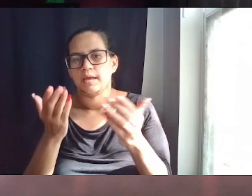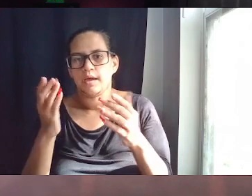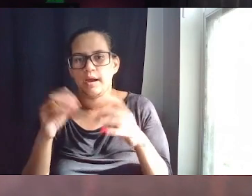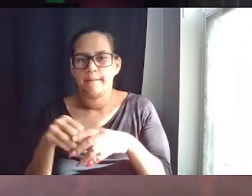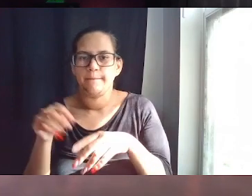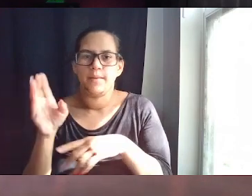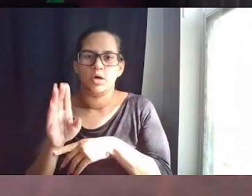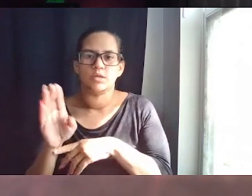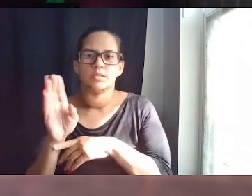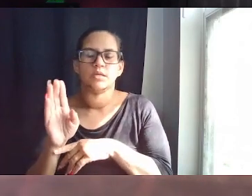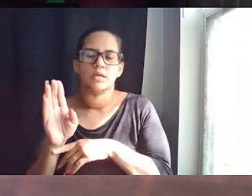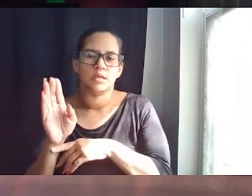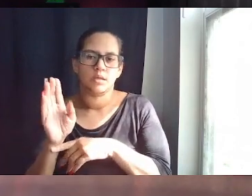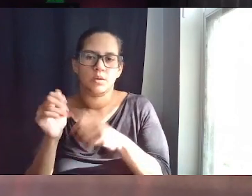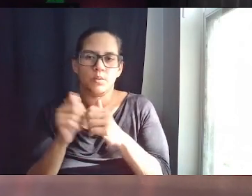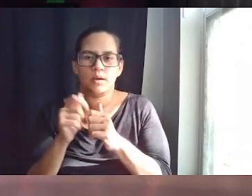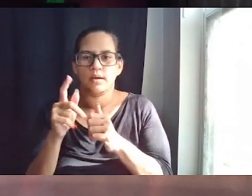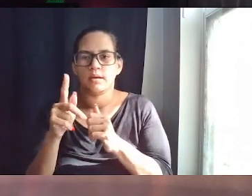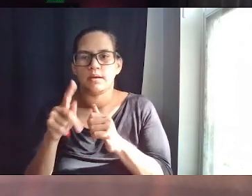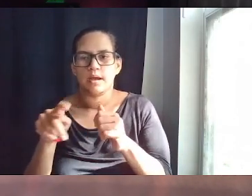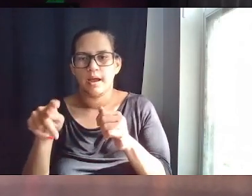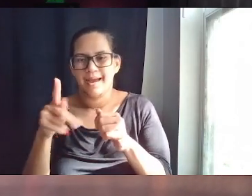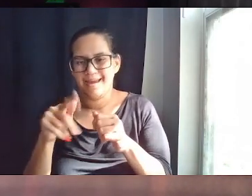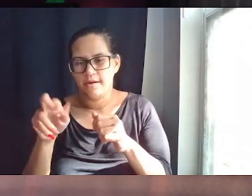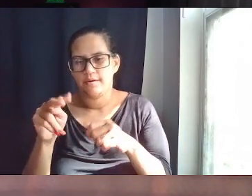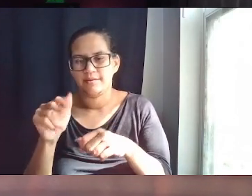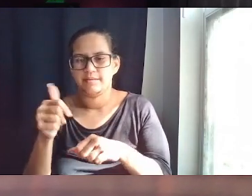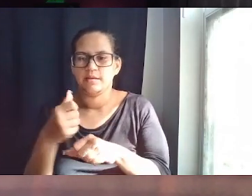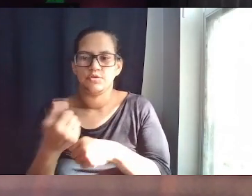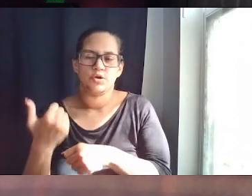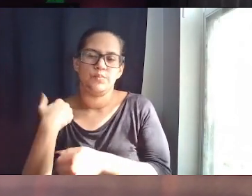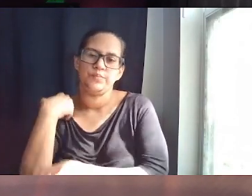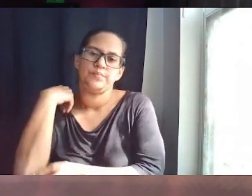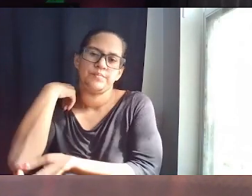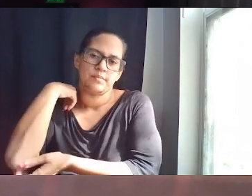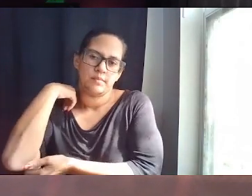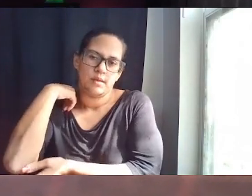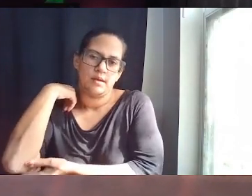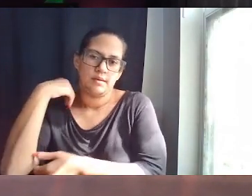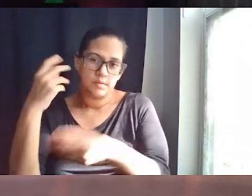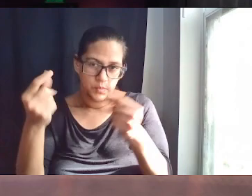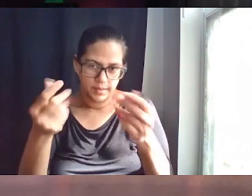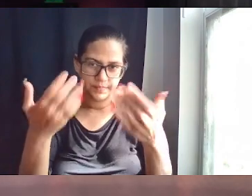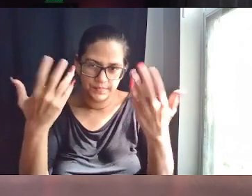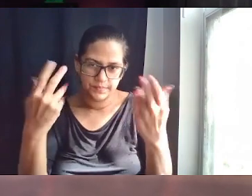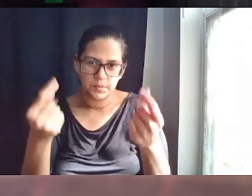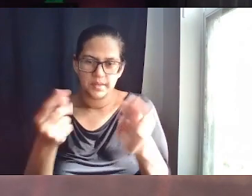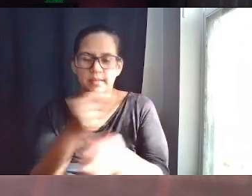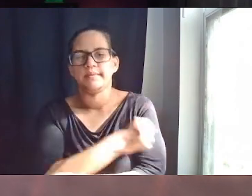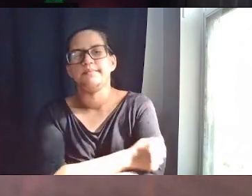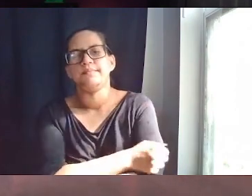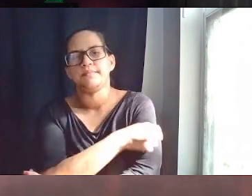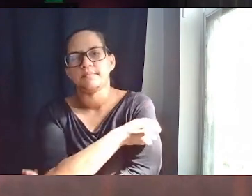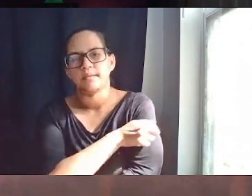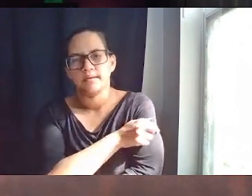with Karen 10 years ago. How quickly can we do this? Okay, go.